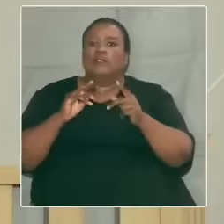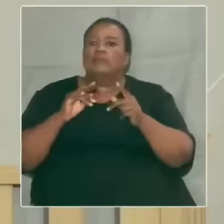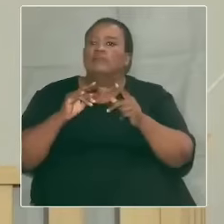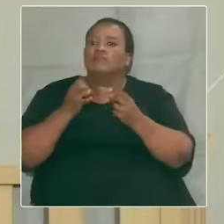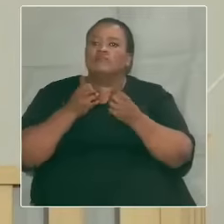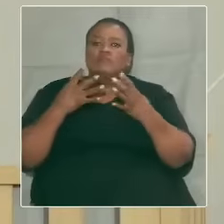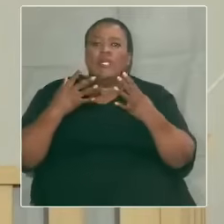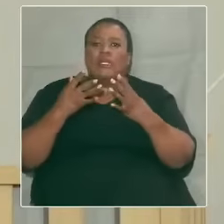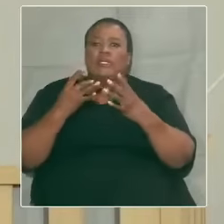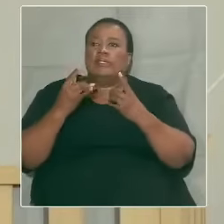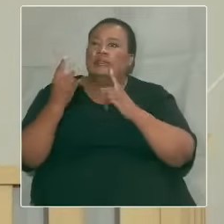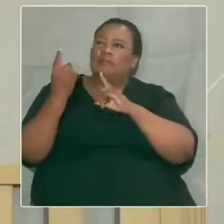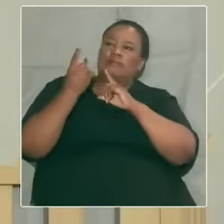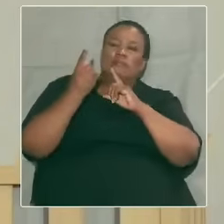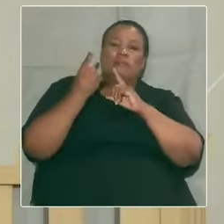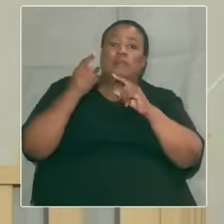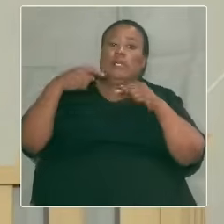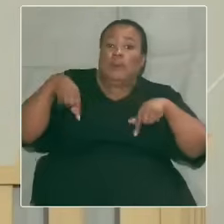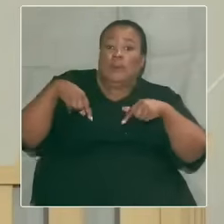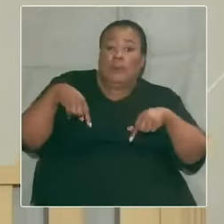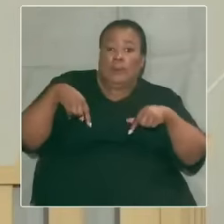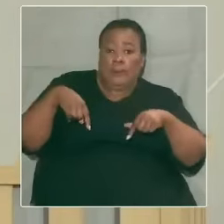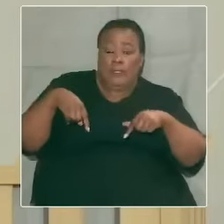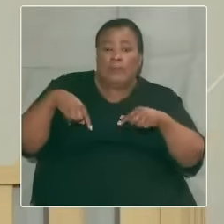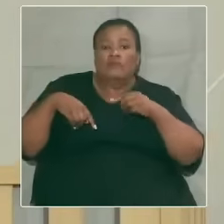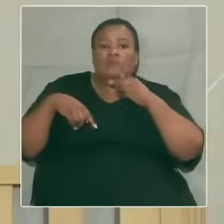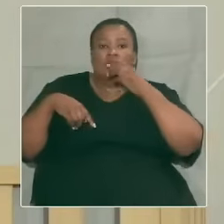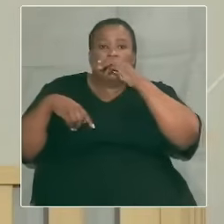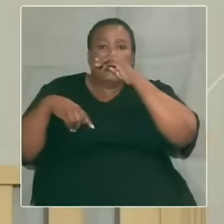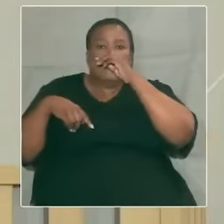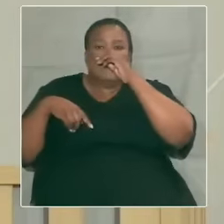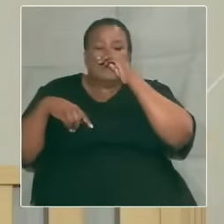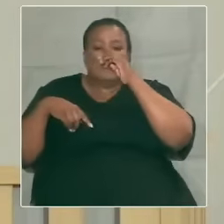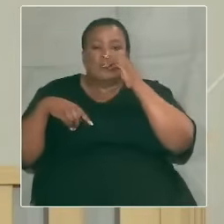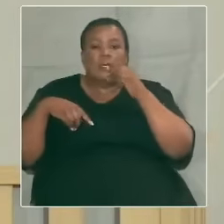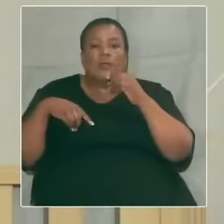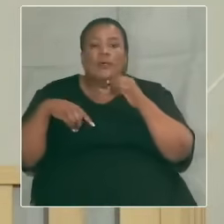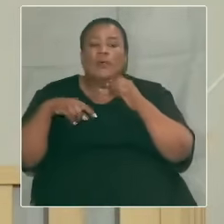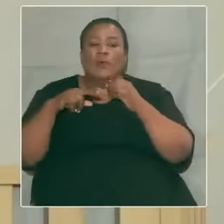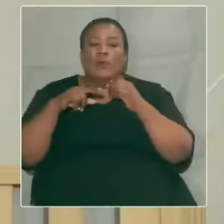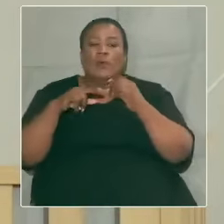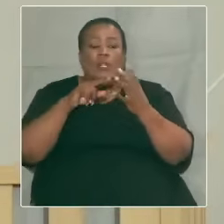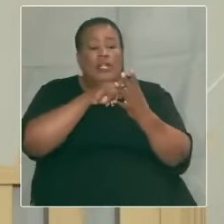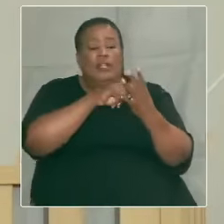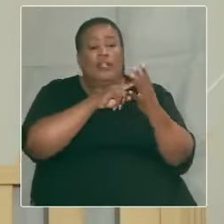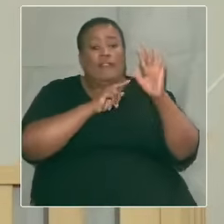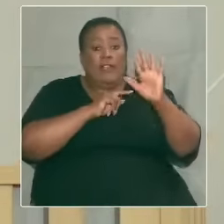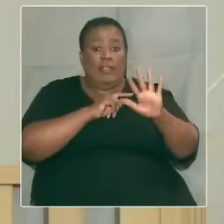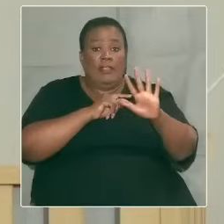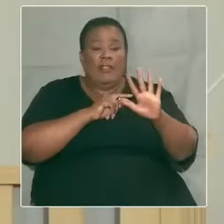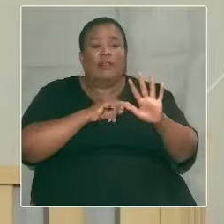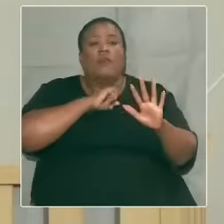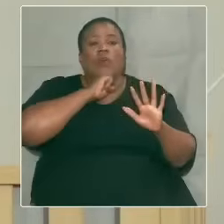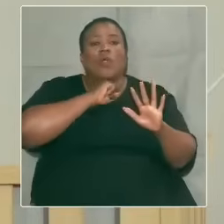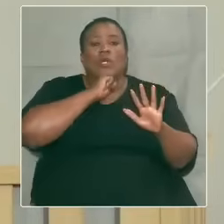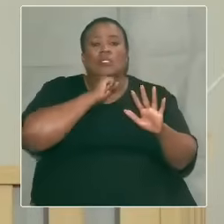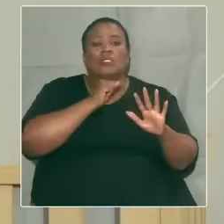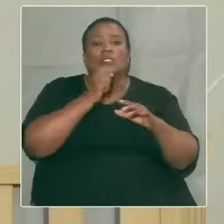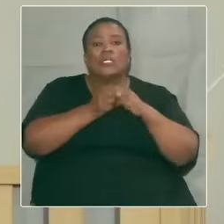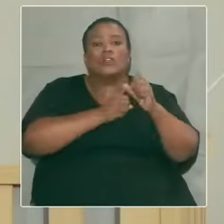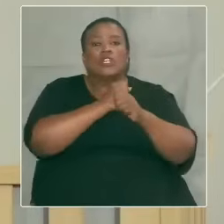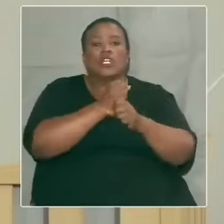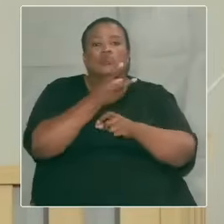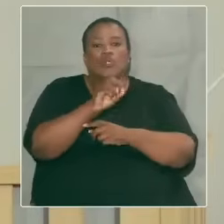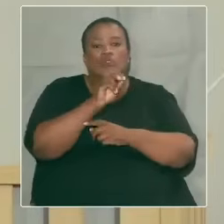such as being followed and threatened with harm. Consequently, on the 5th of August 2024,